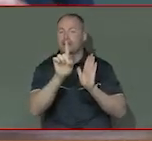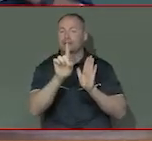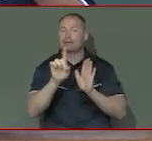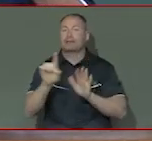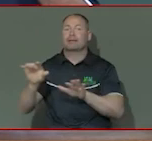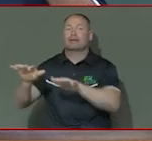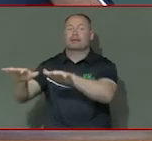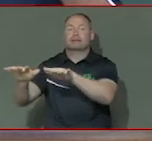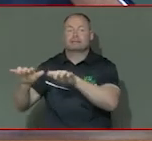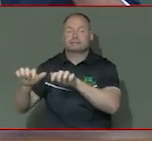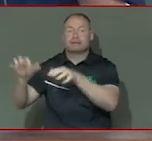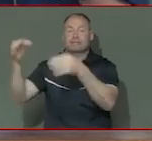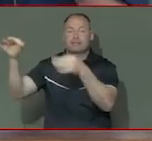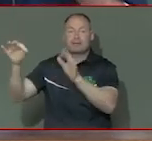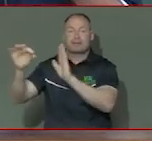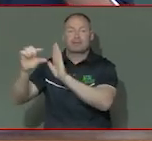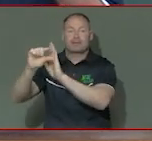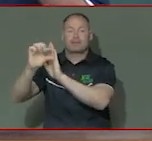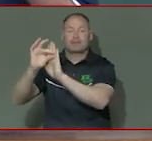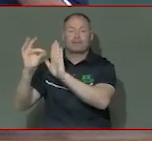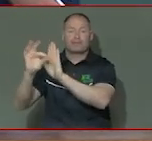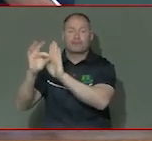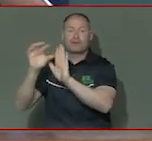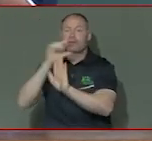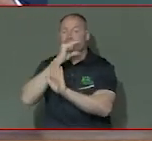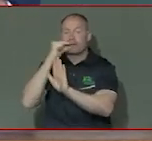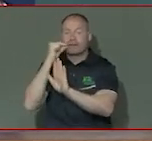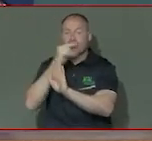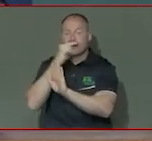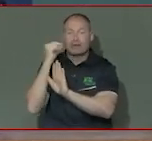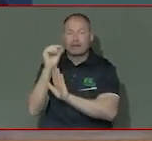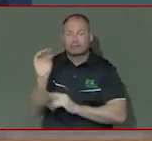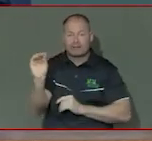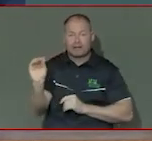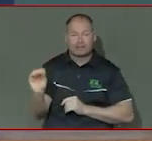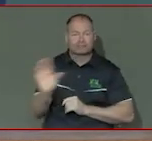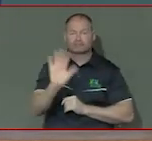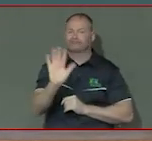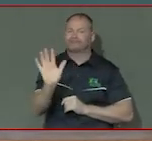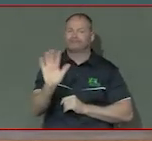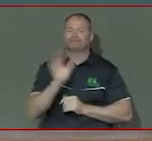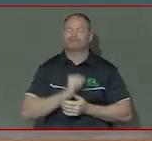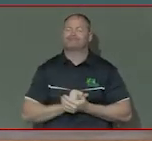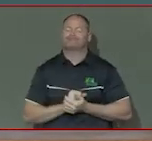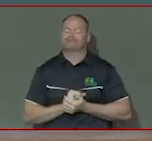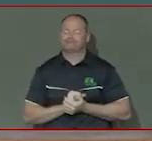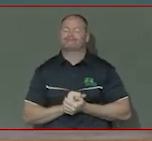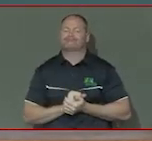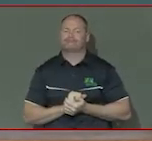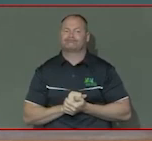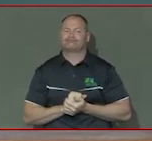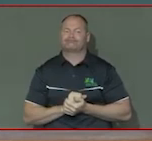right? And that's very important. Now remember, they will not change the